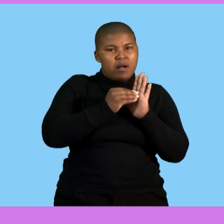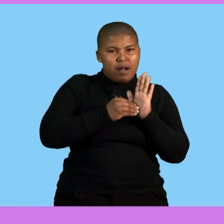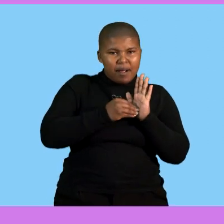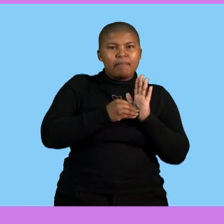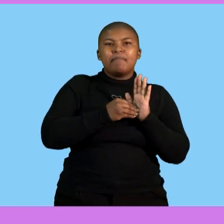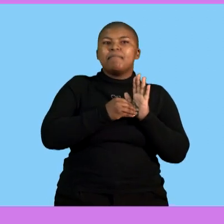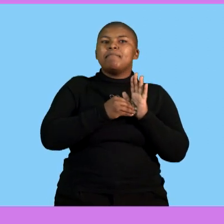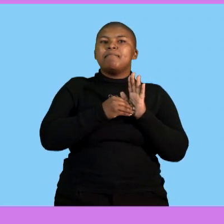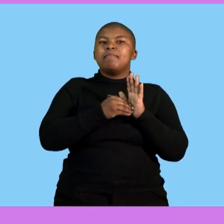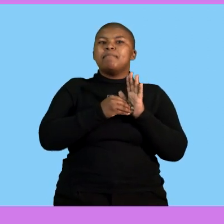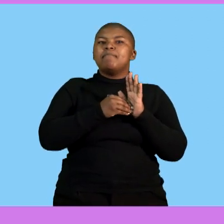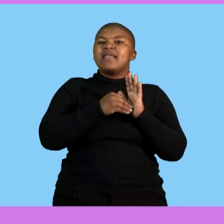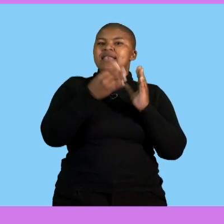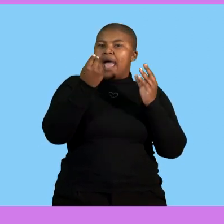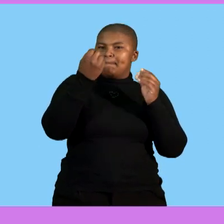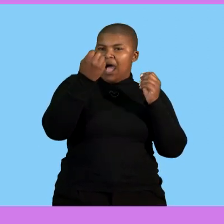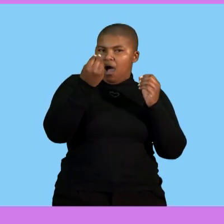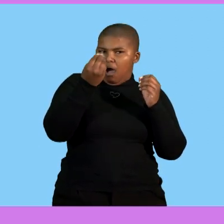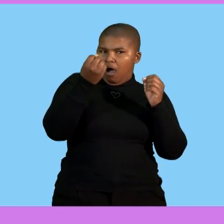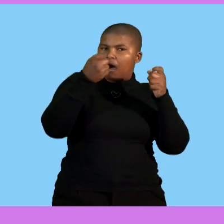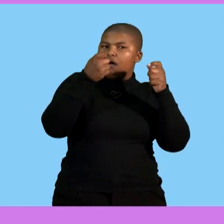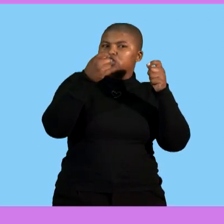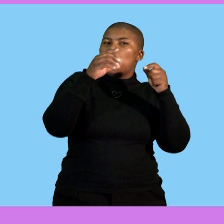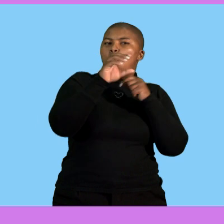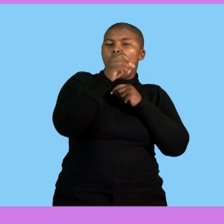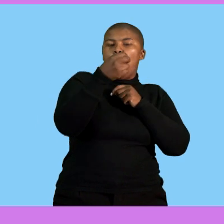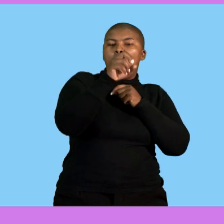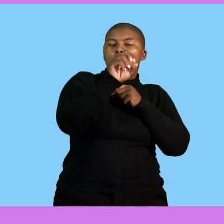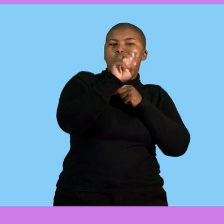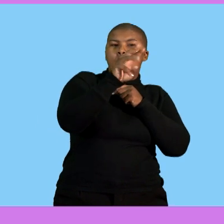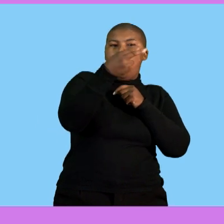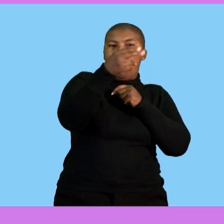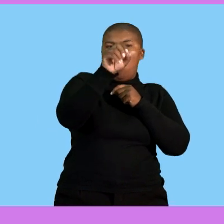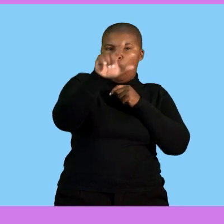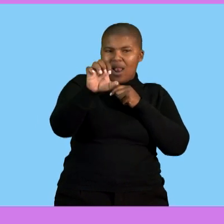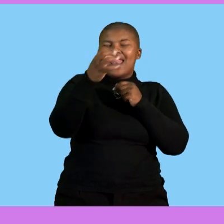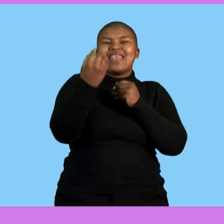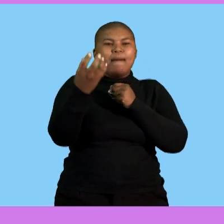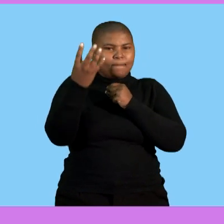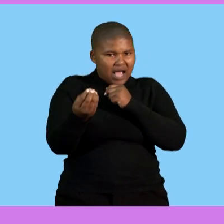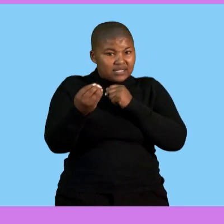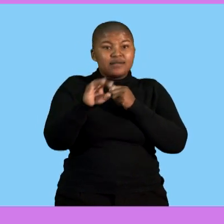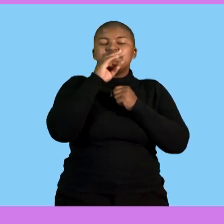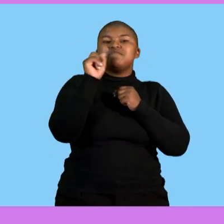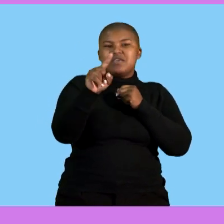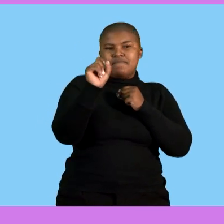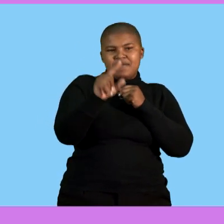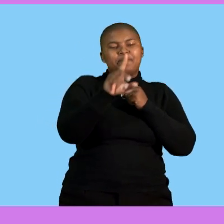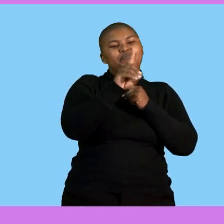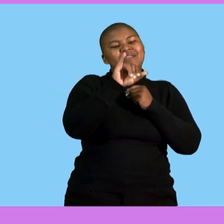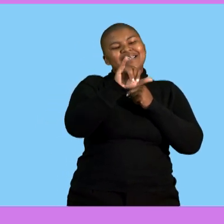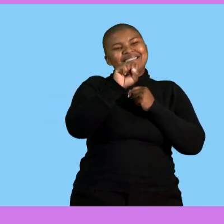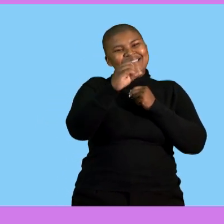in whole numbers. So now this data is said to be discrete. So now why is